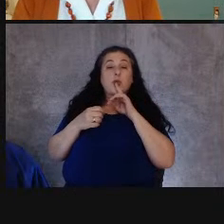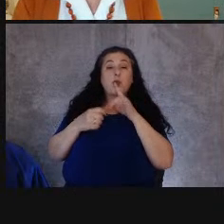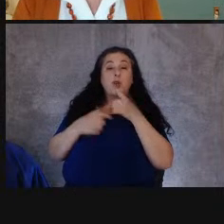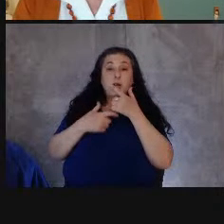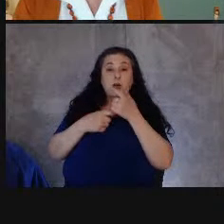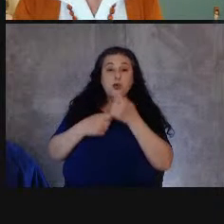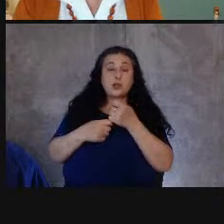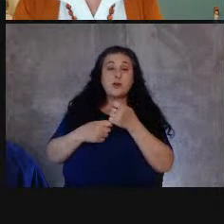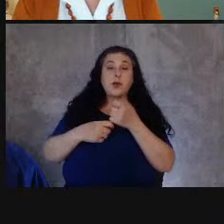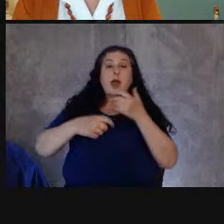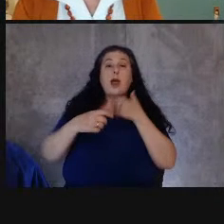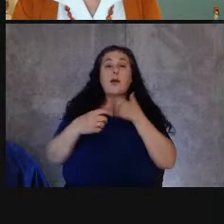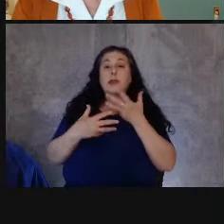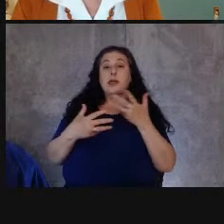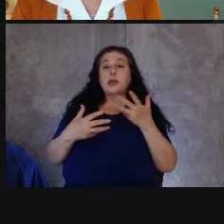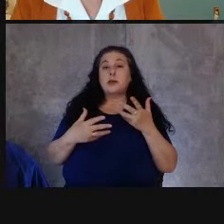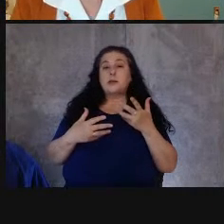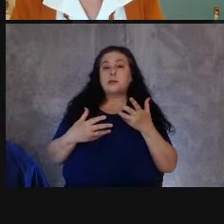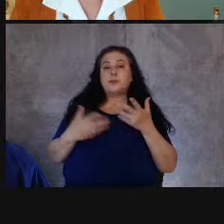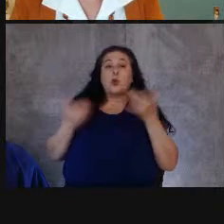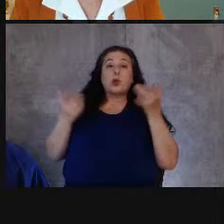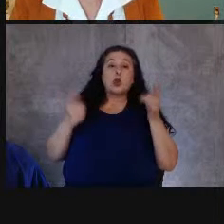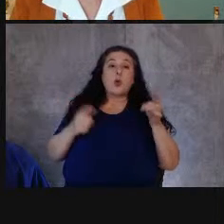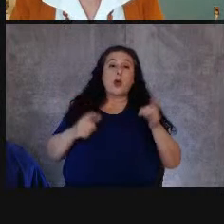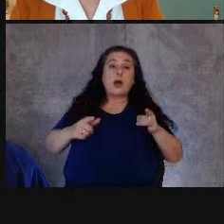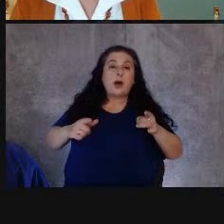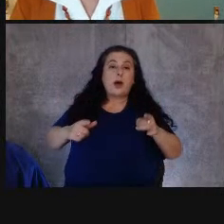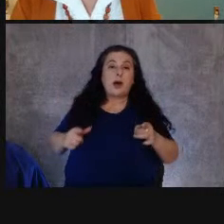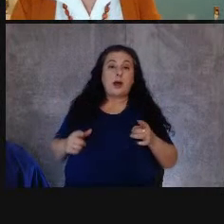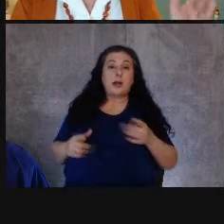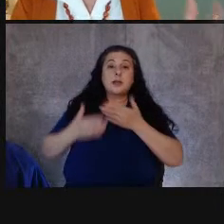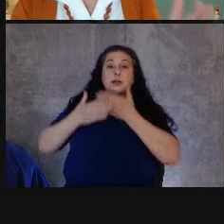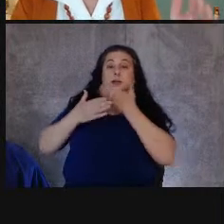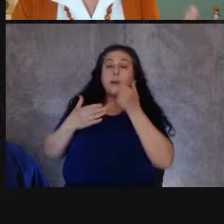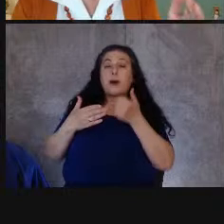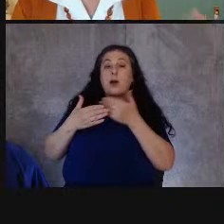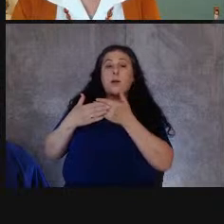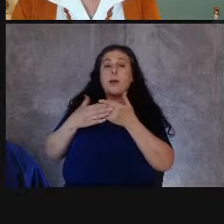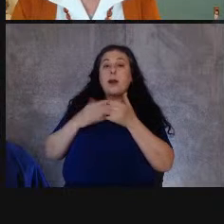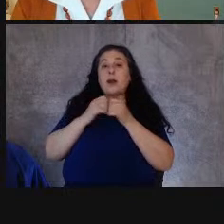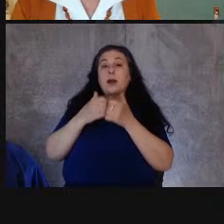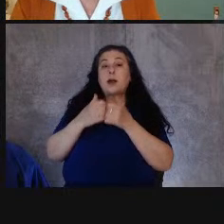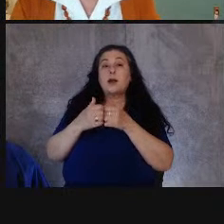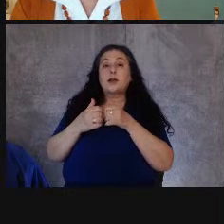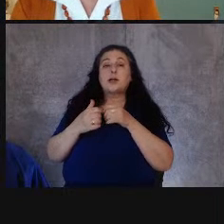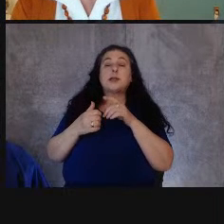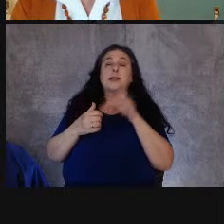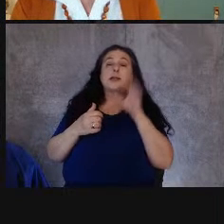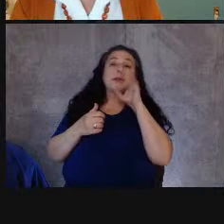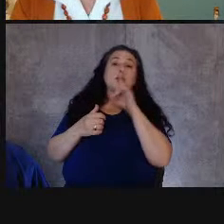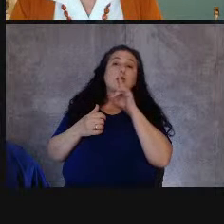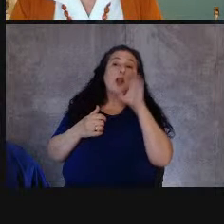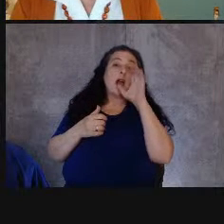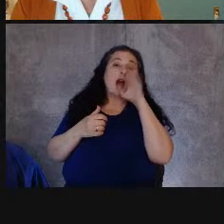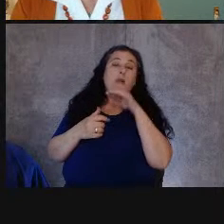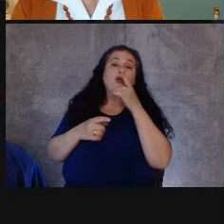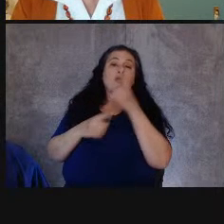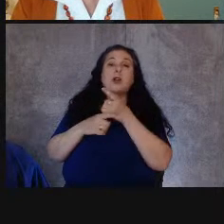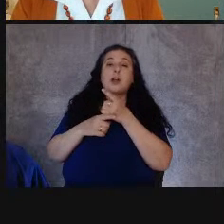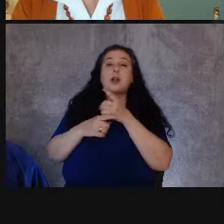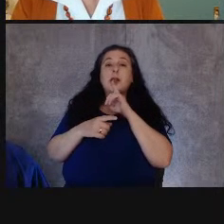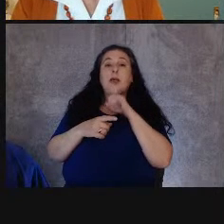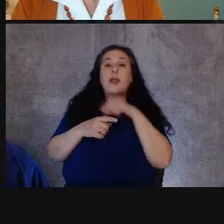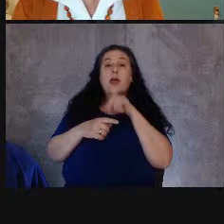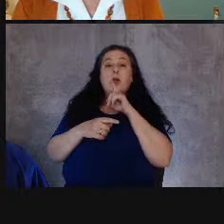interesting. Would have these. Now, what's going on in these better baby contests? I mean, it seems really odd, right? So are they